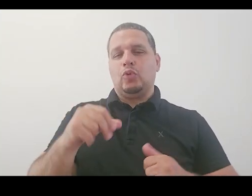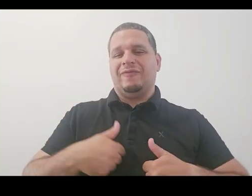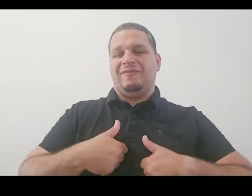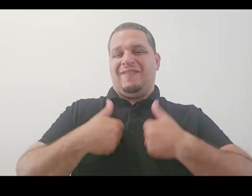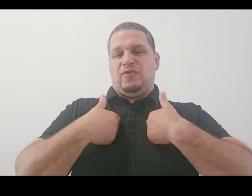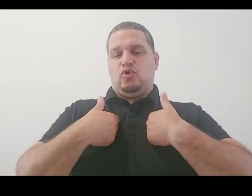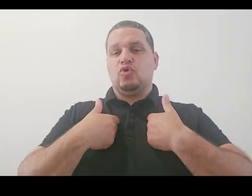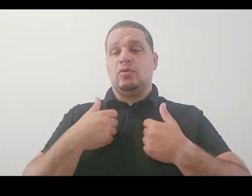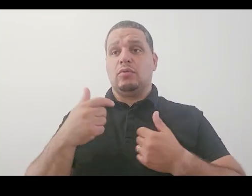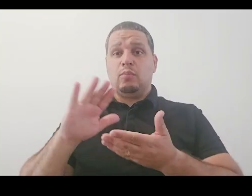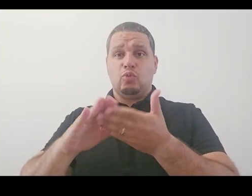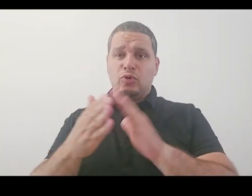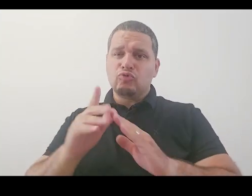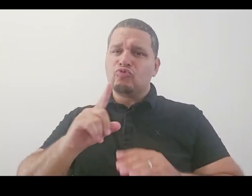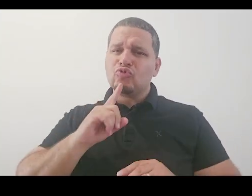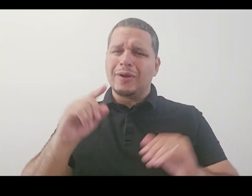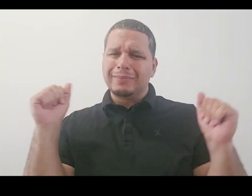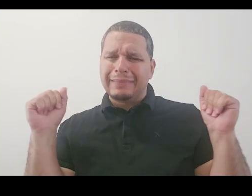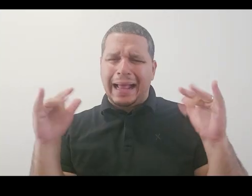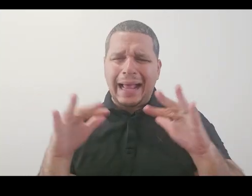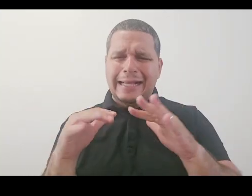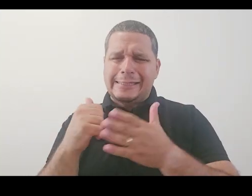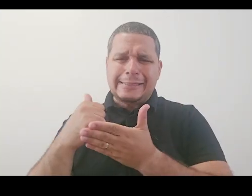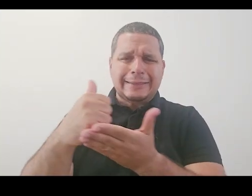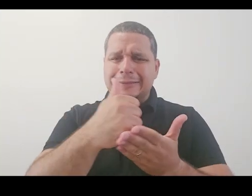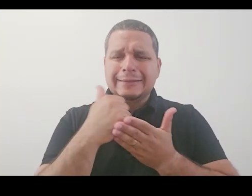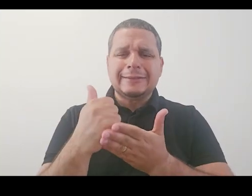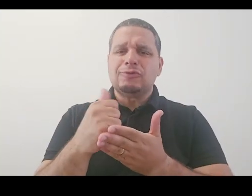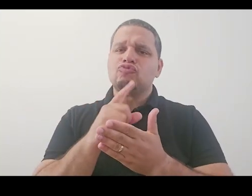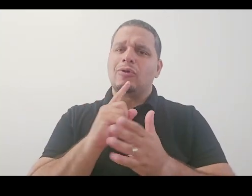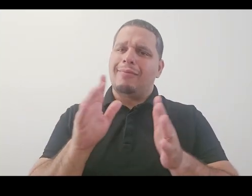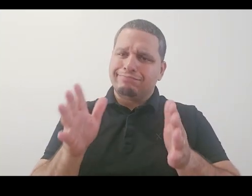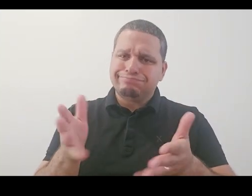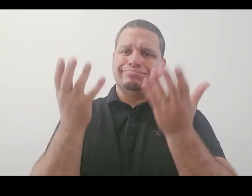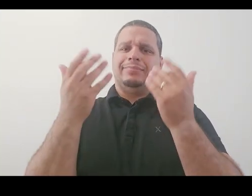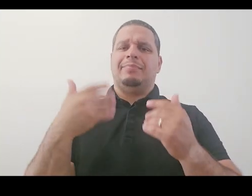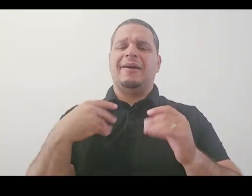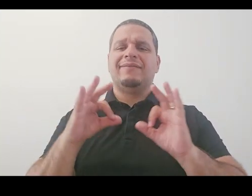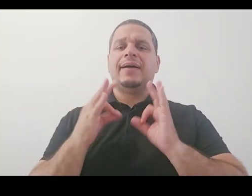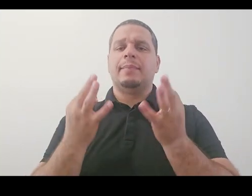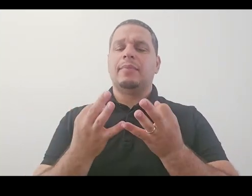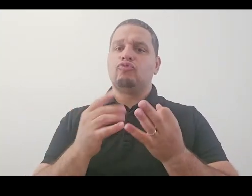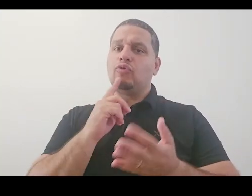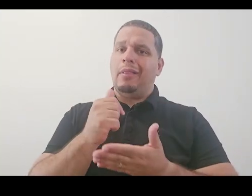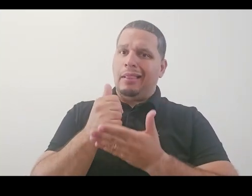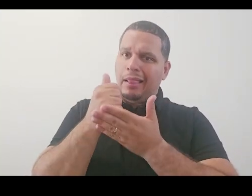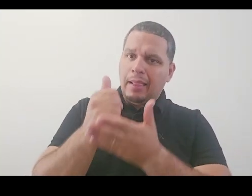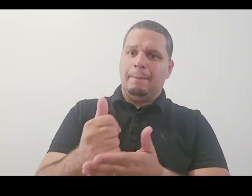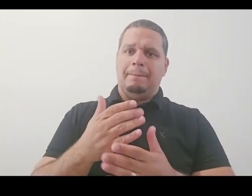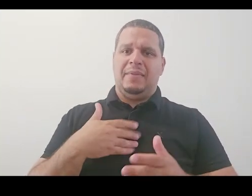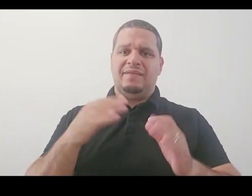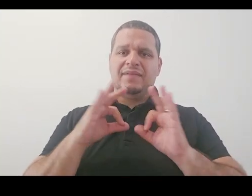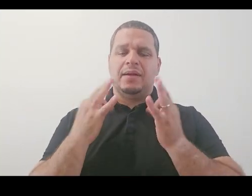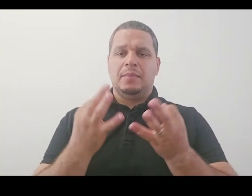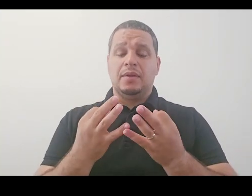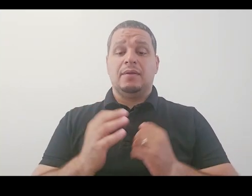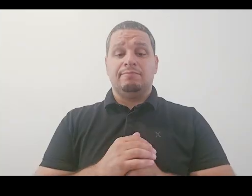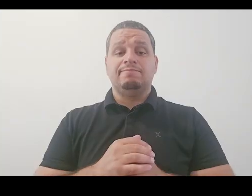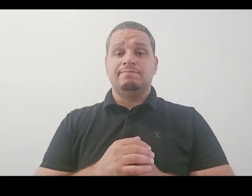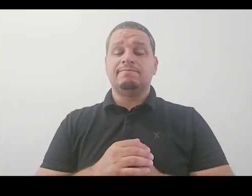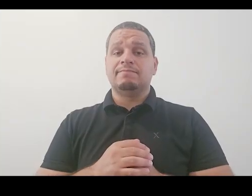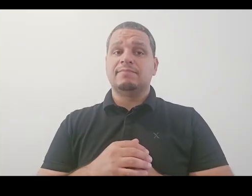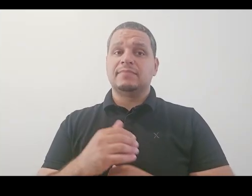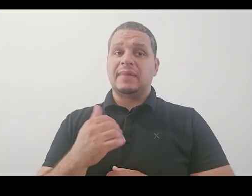community really came together and lifted us up and really helped us. And I've